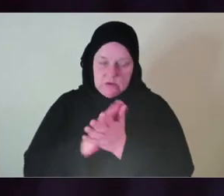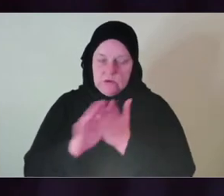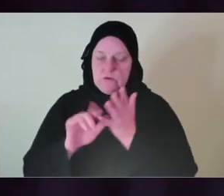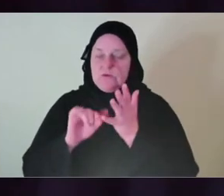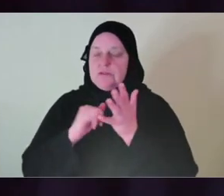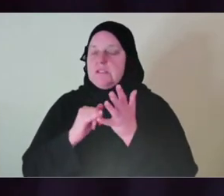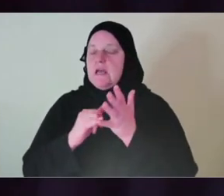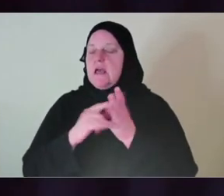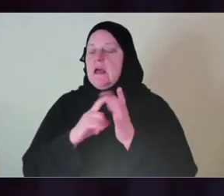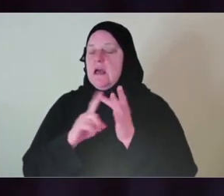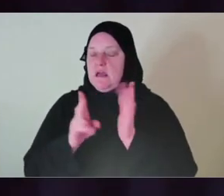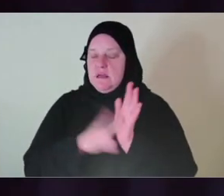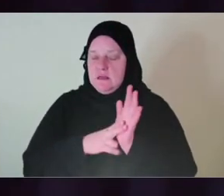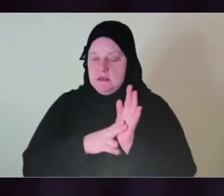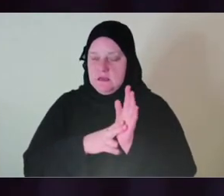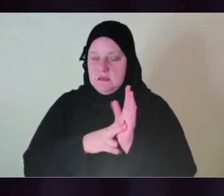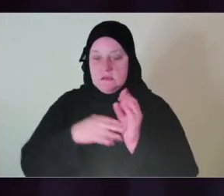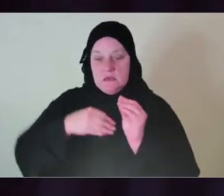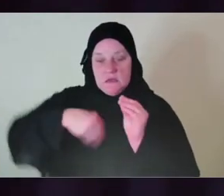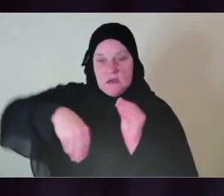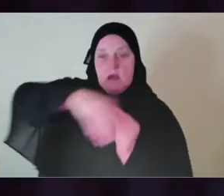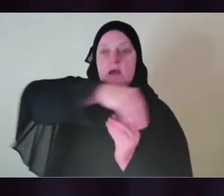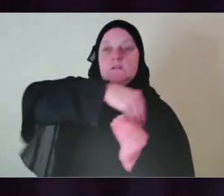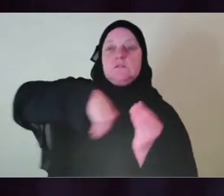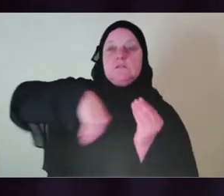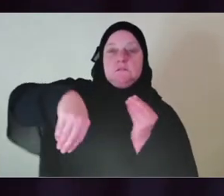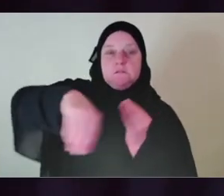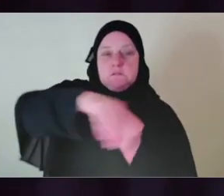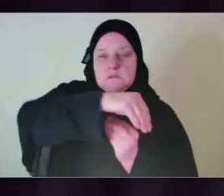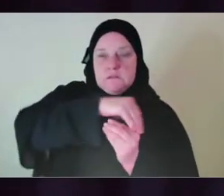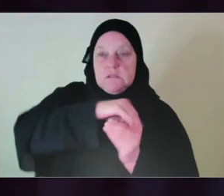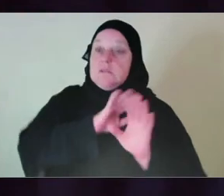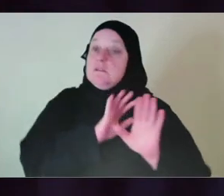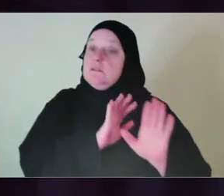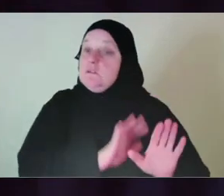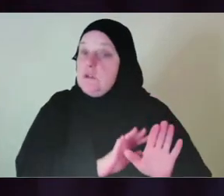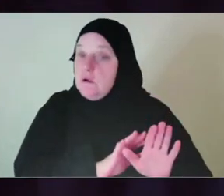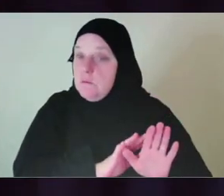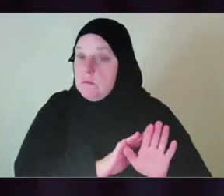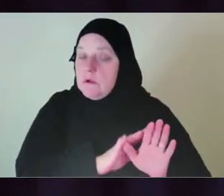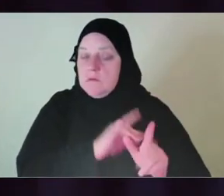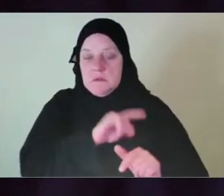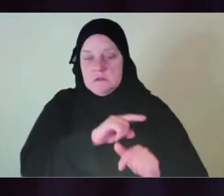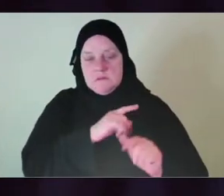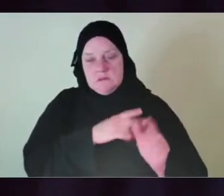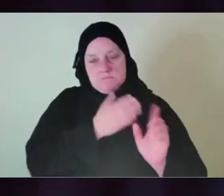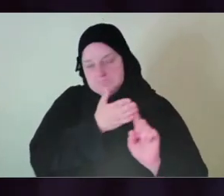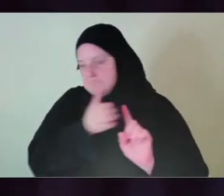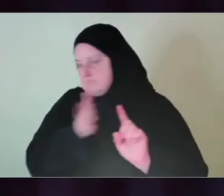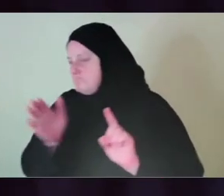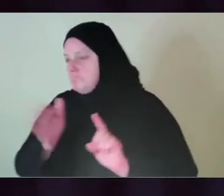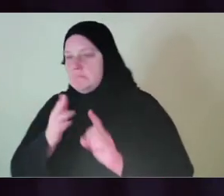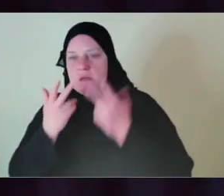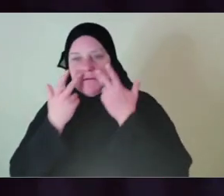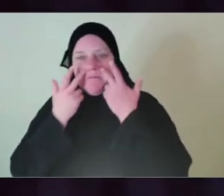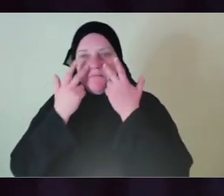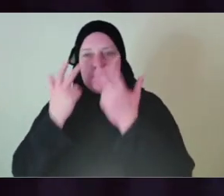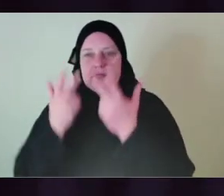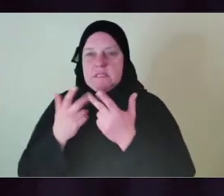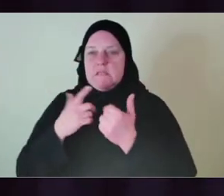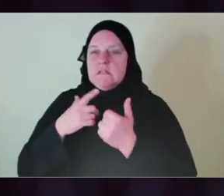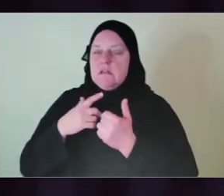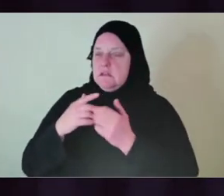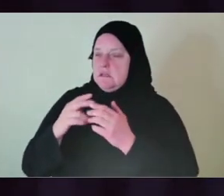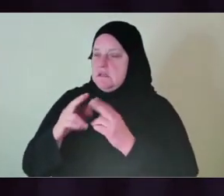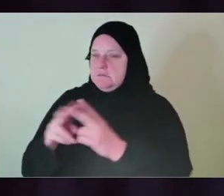towards Kufa, as all the Kufans had written letters of support and love for the Imam. And the Imam is now